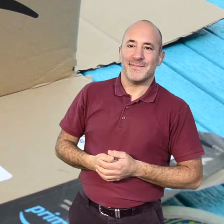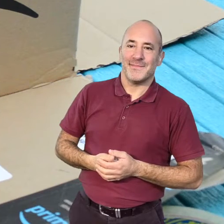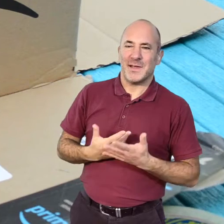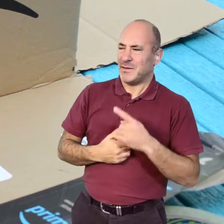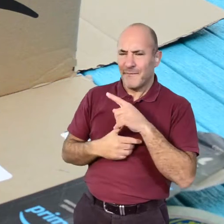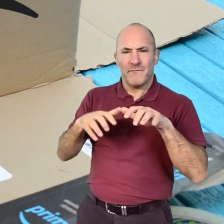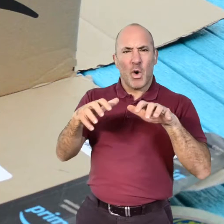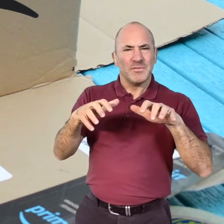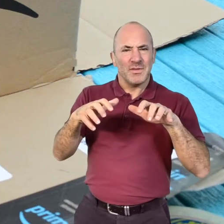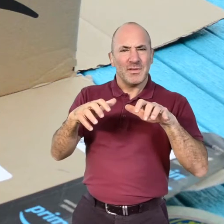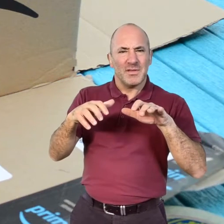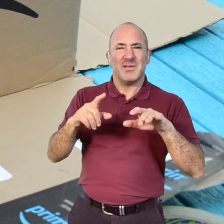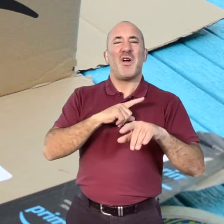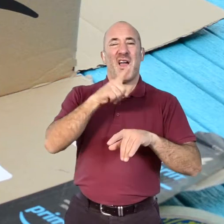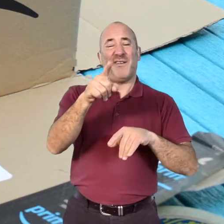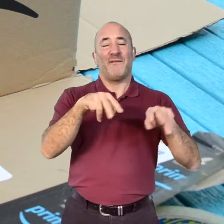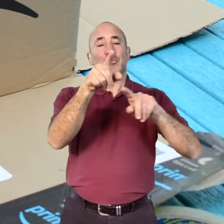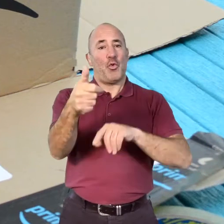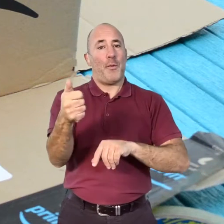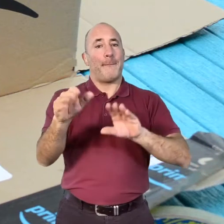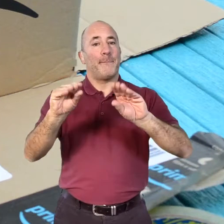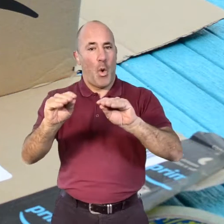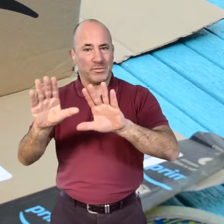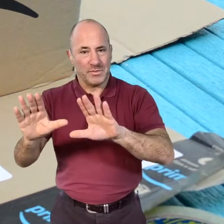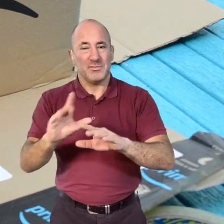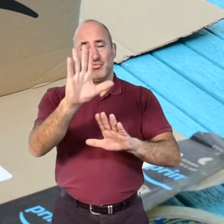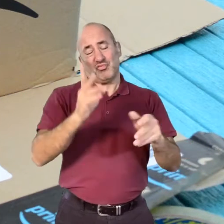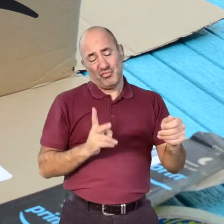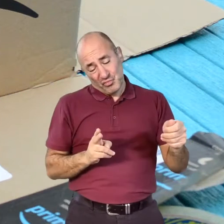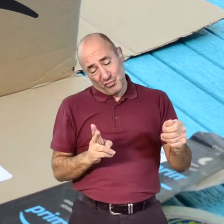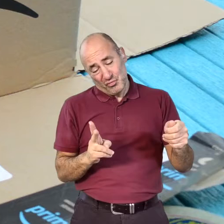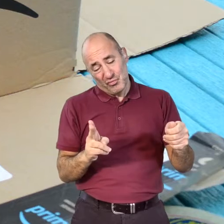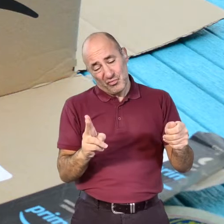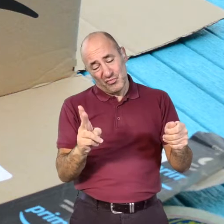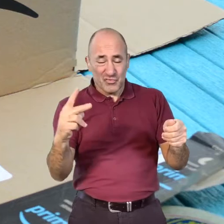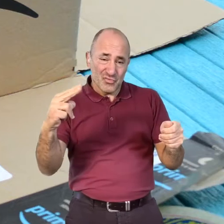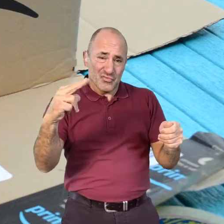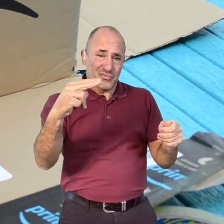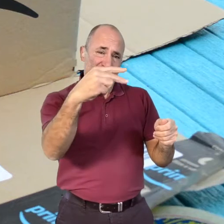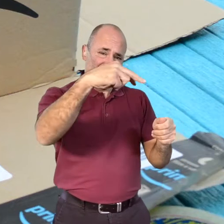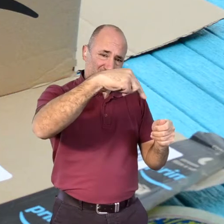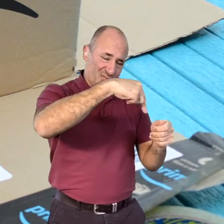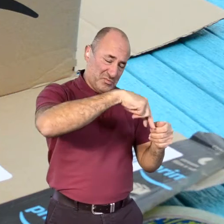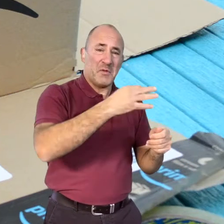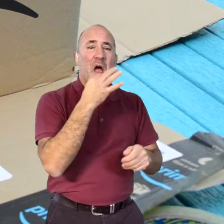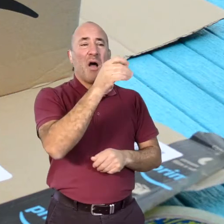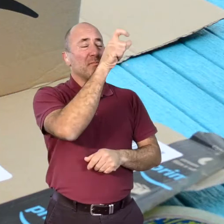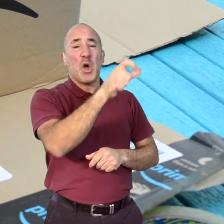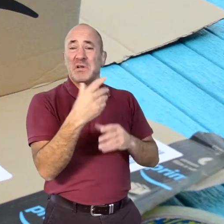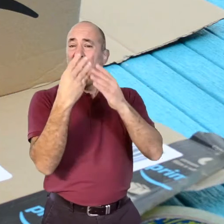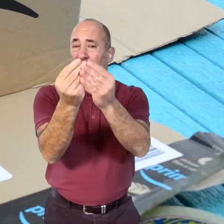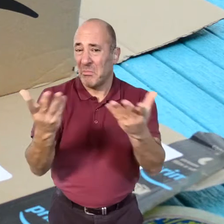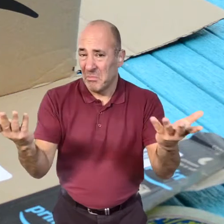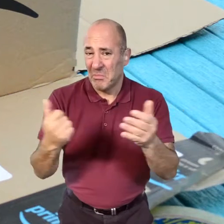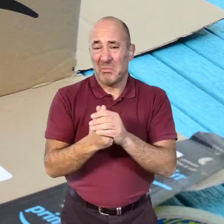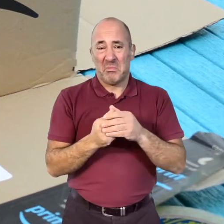The video of me cutting the box is now frozen. Please pause the video and cut out your box in your own time. You